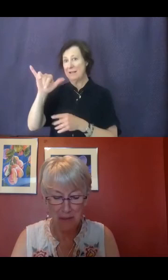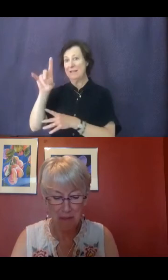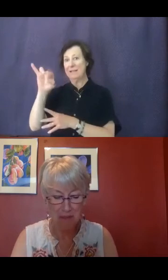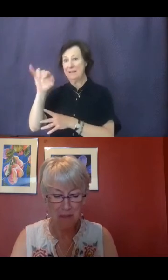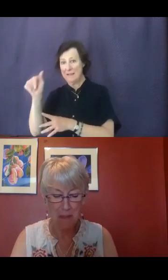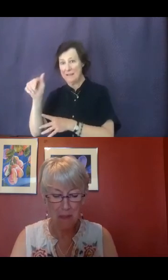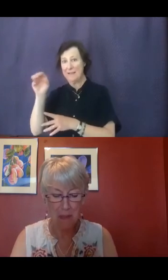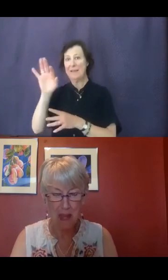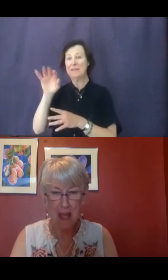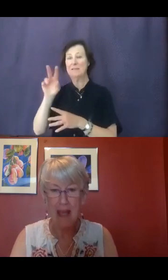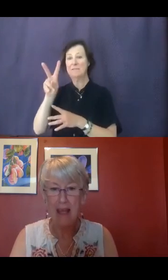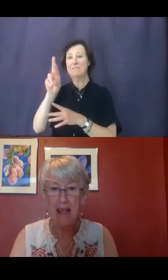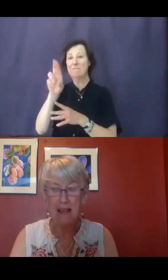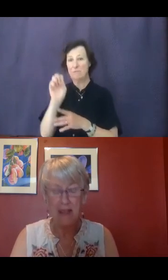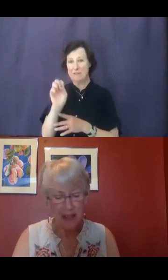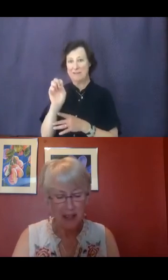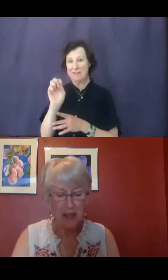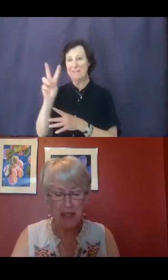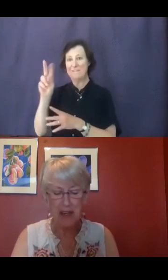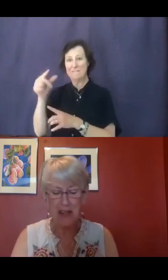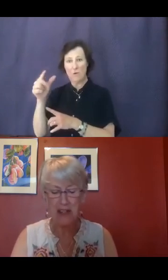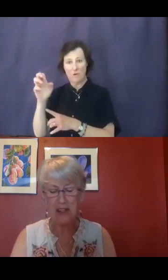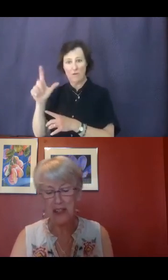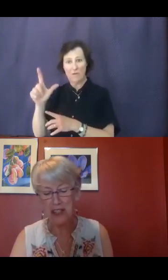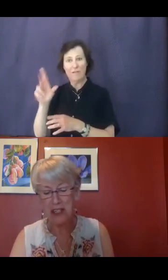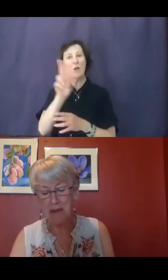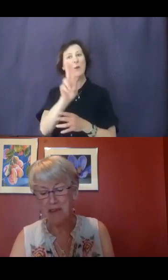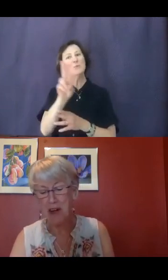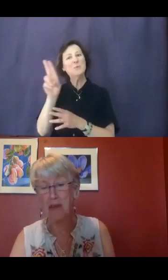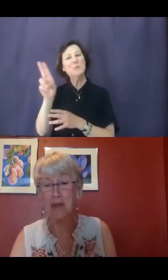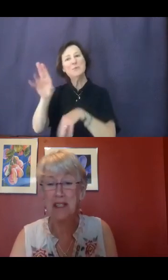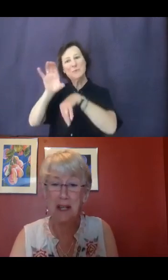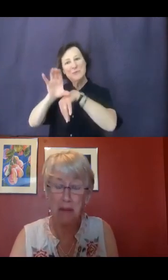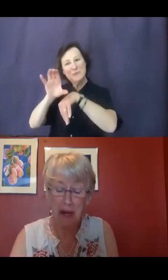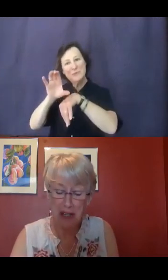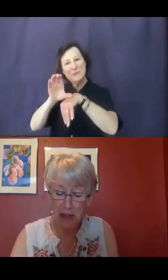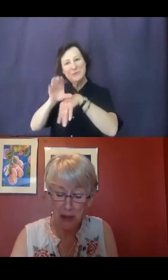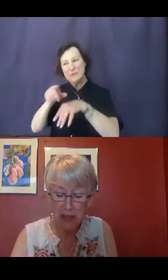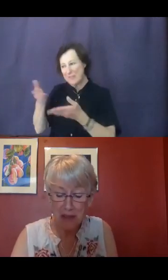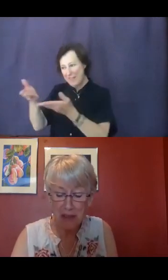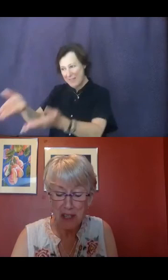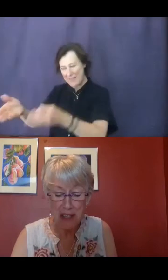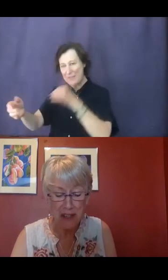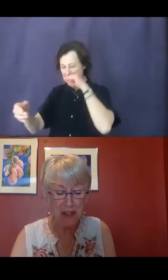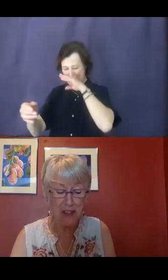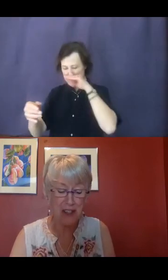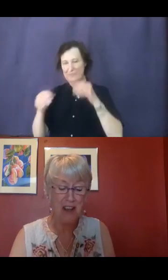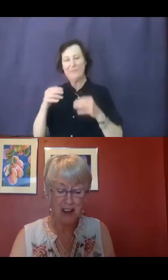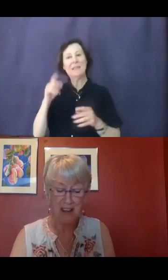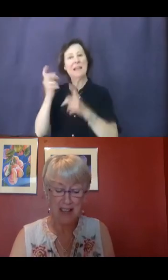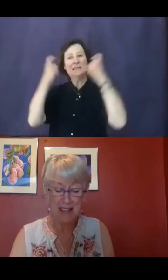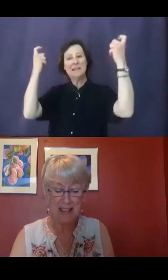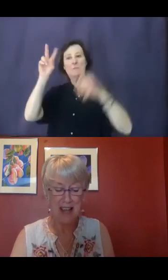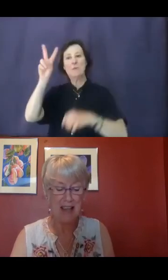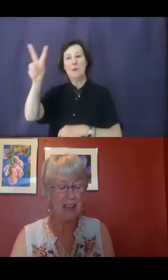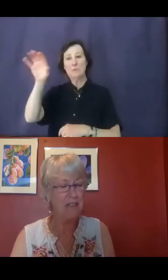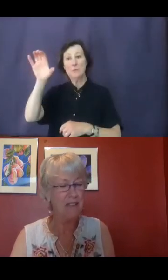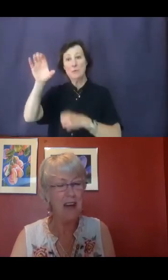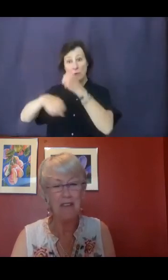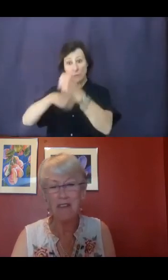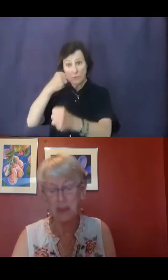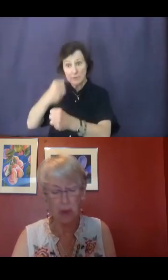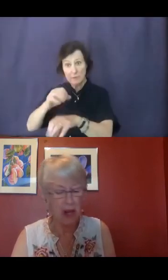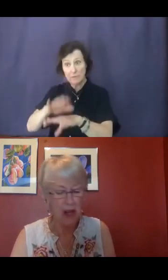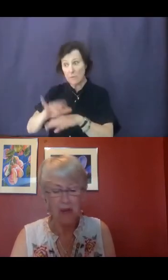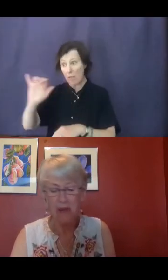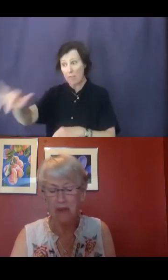Vogel. The little Unitarian church in Sheeman-Falva was celebrating 200 years on that site, and the five